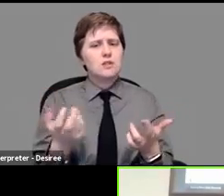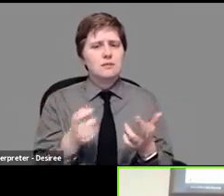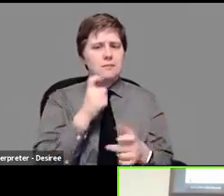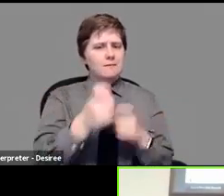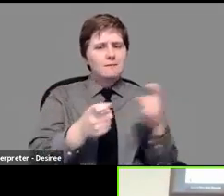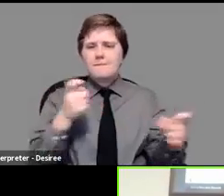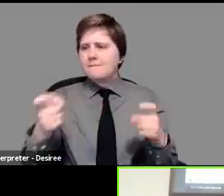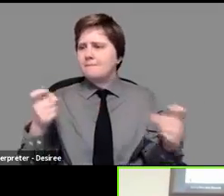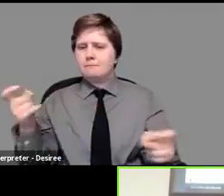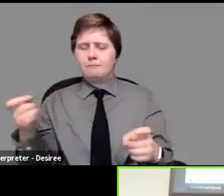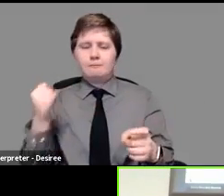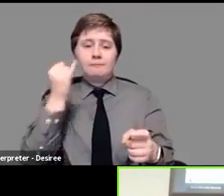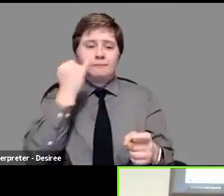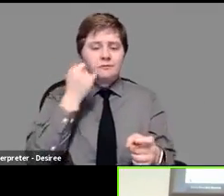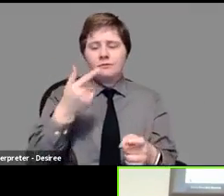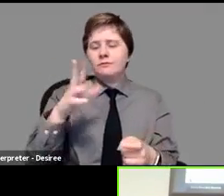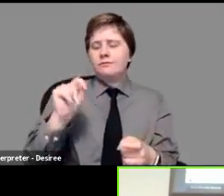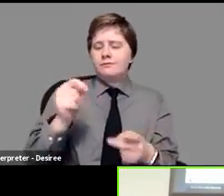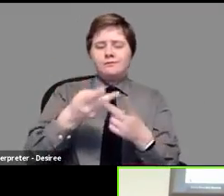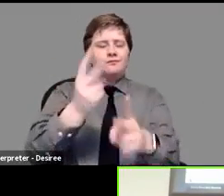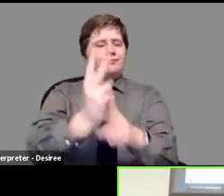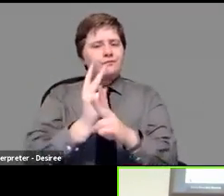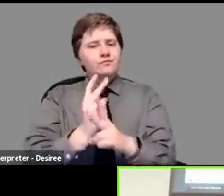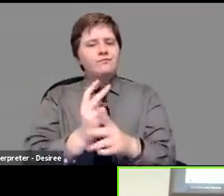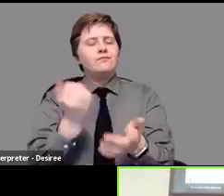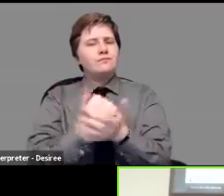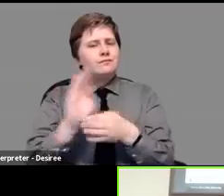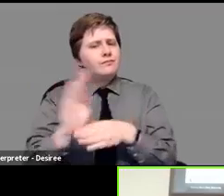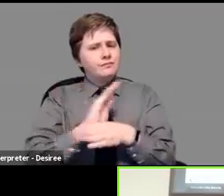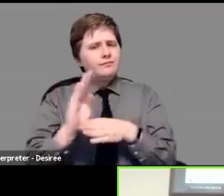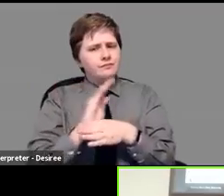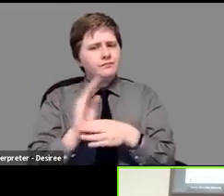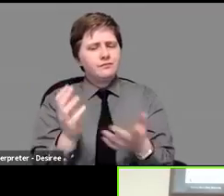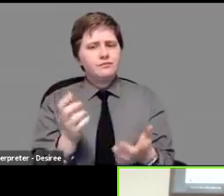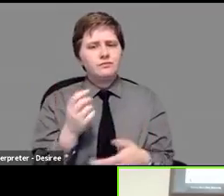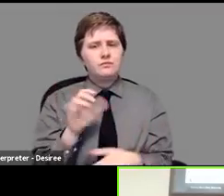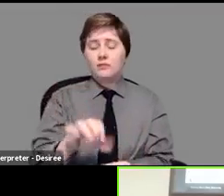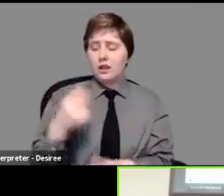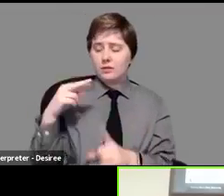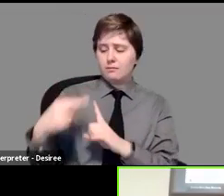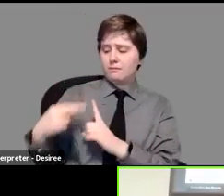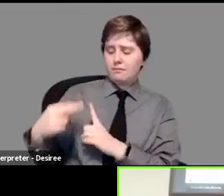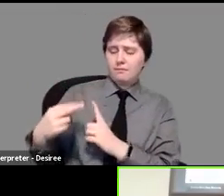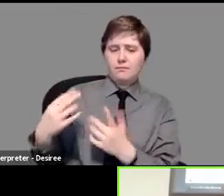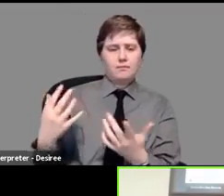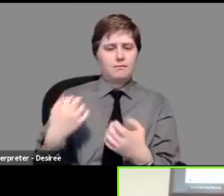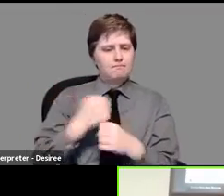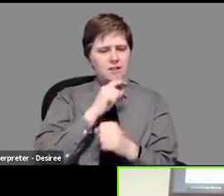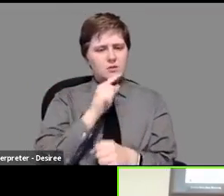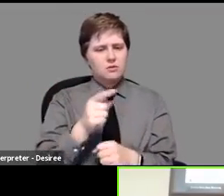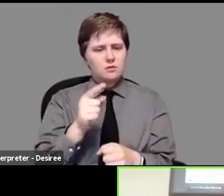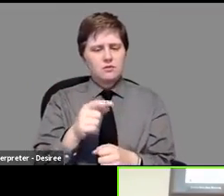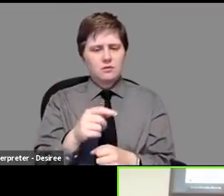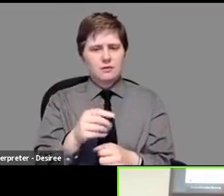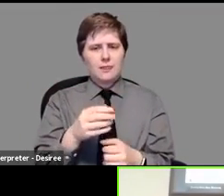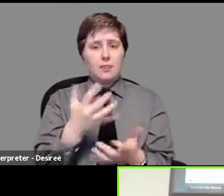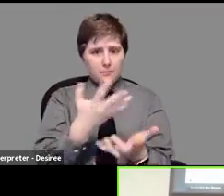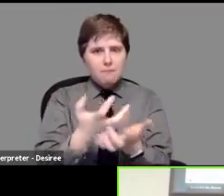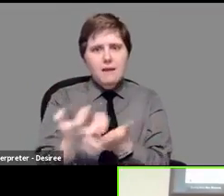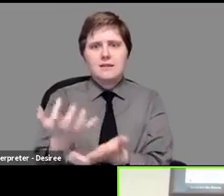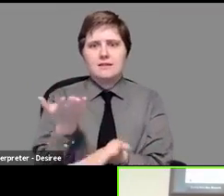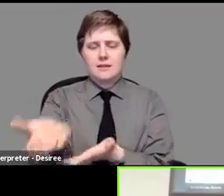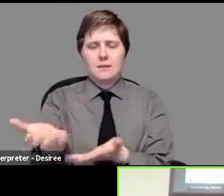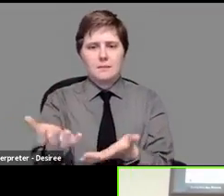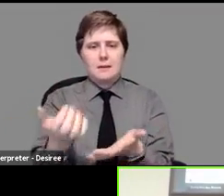given, whether grants or loans, to kind of help businesses. I think the other side of the coin is making sure that the demand is there to help